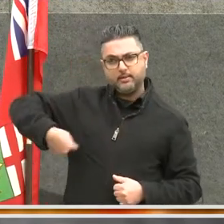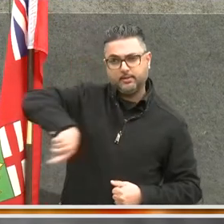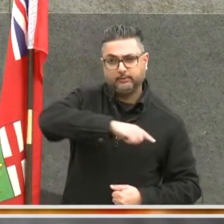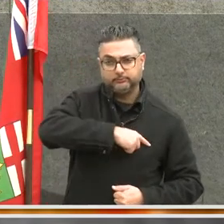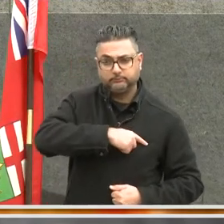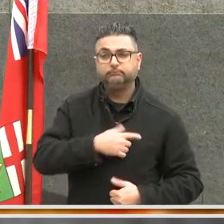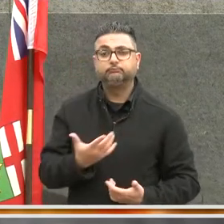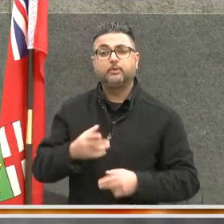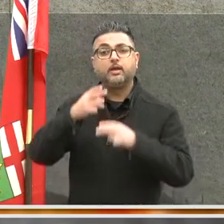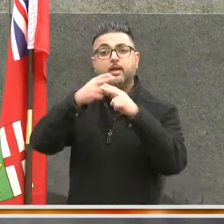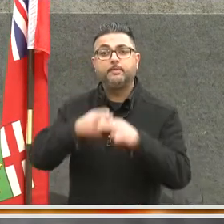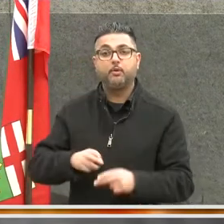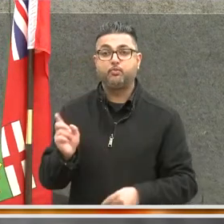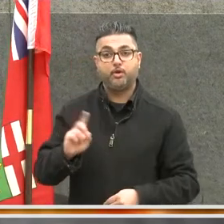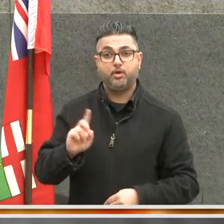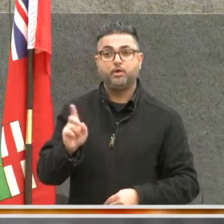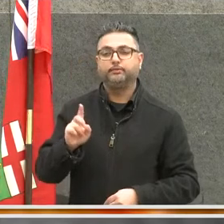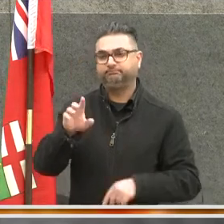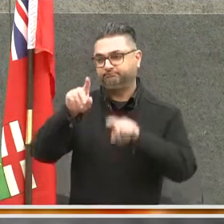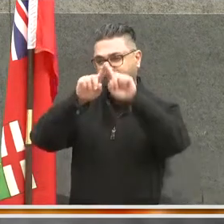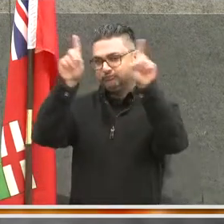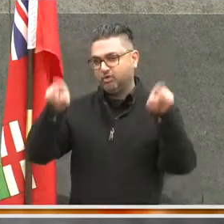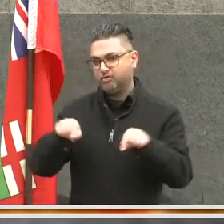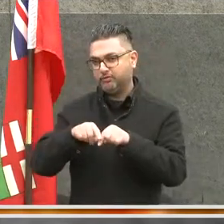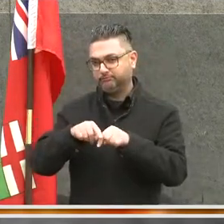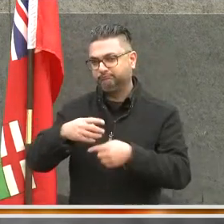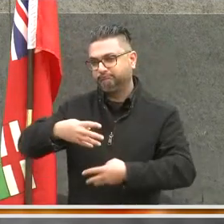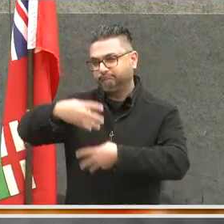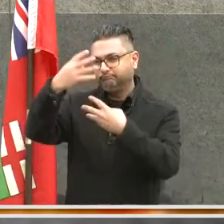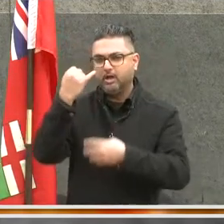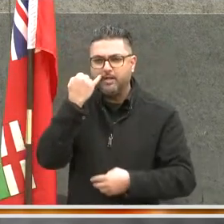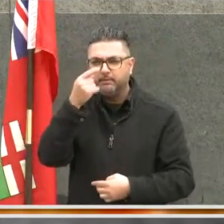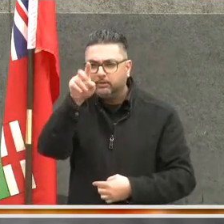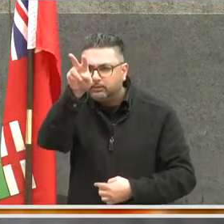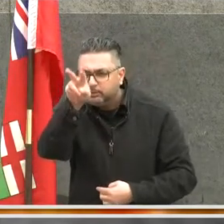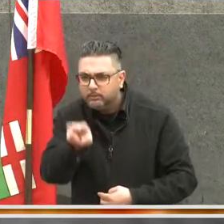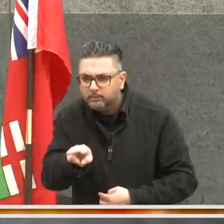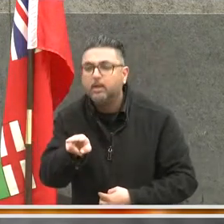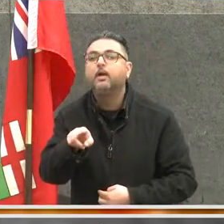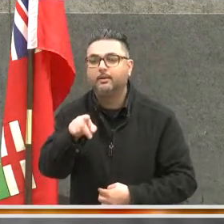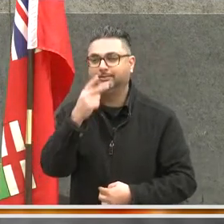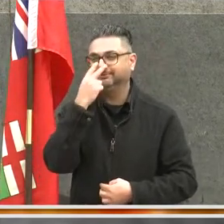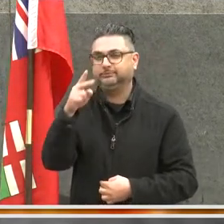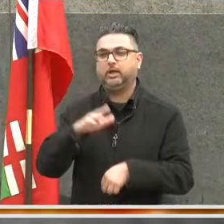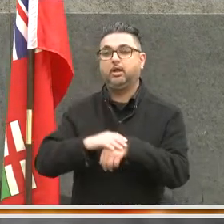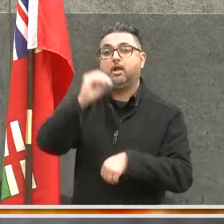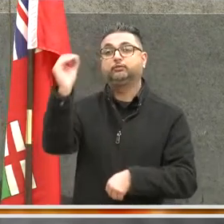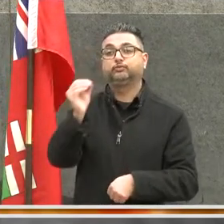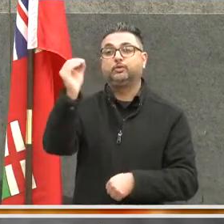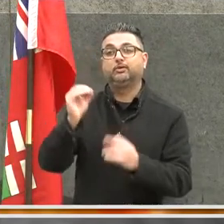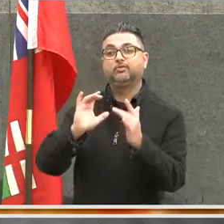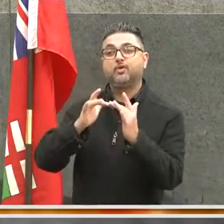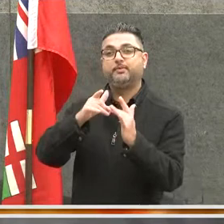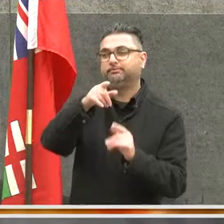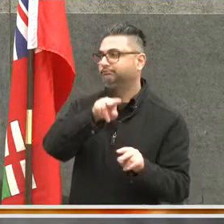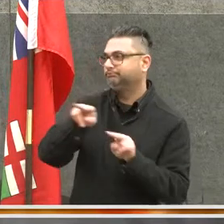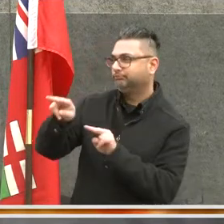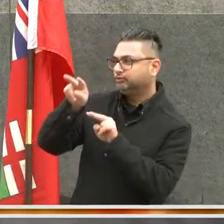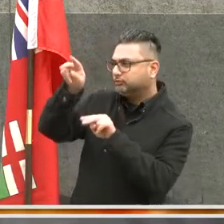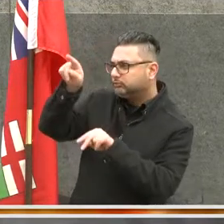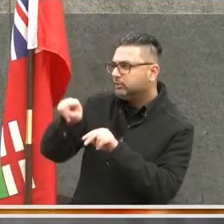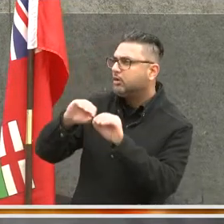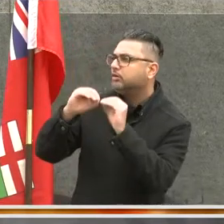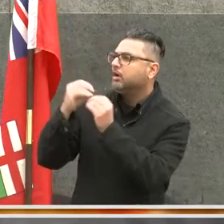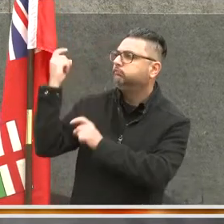to ontario.ca website to see the full list. Cette année, ces organisations ont envoyé leur couronne à